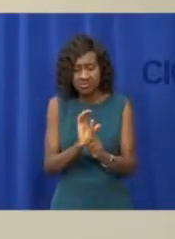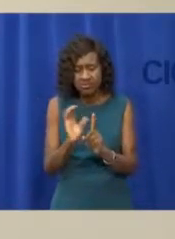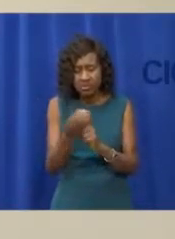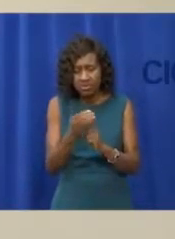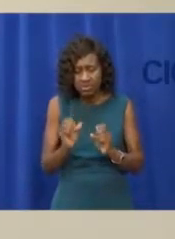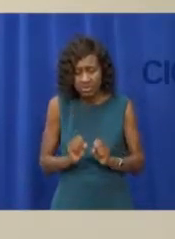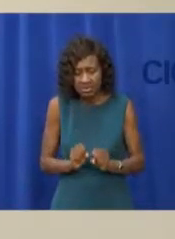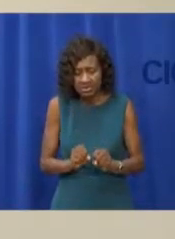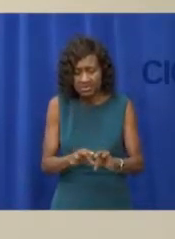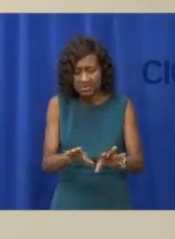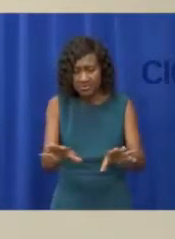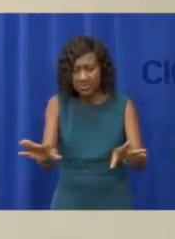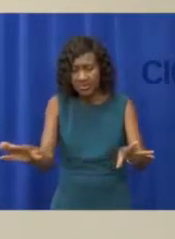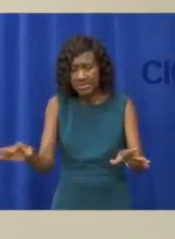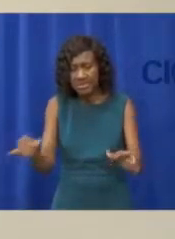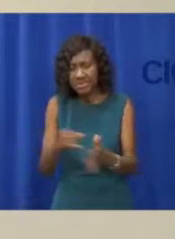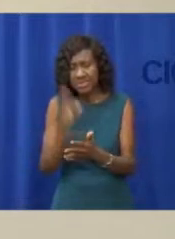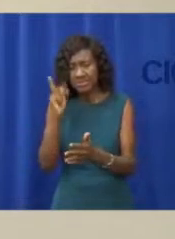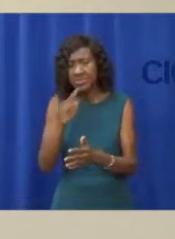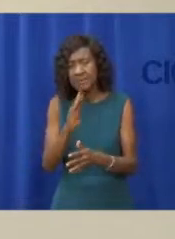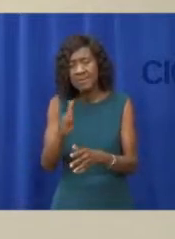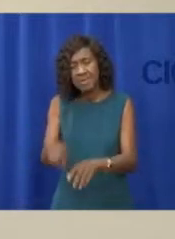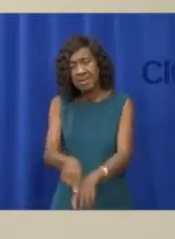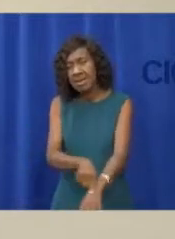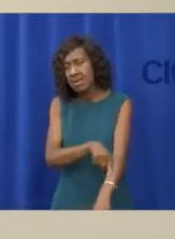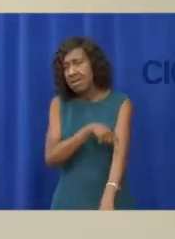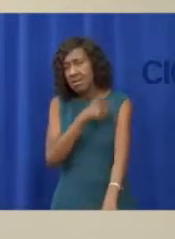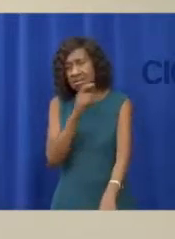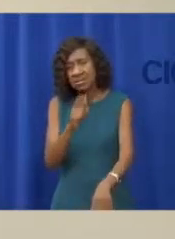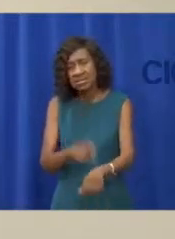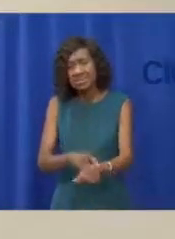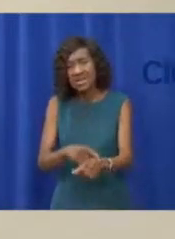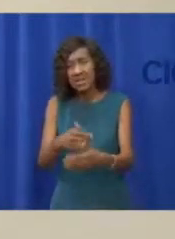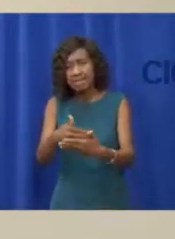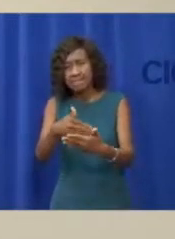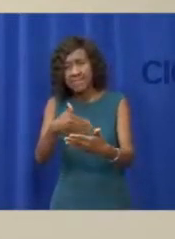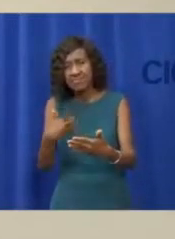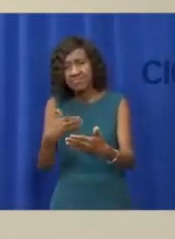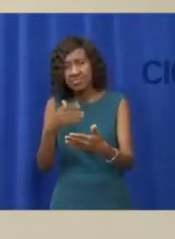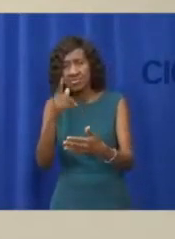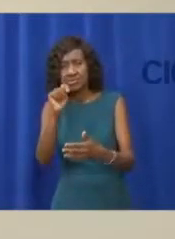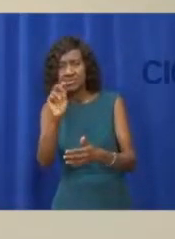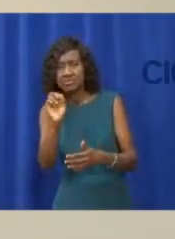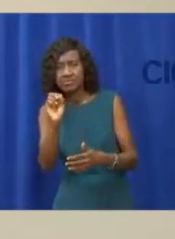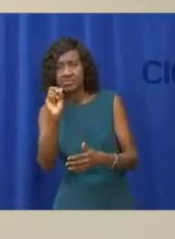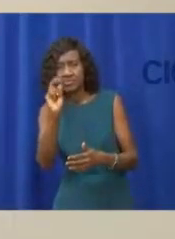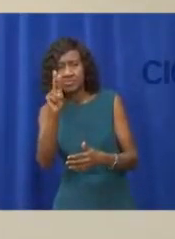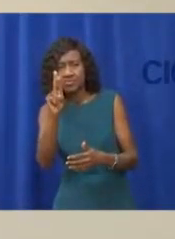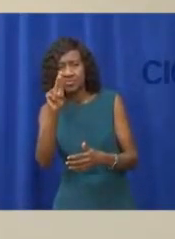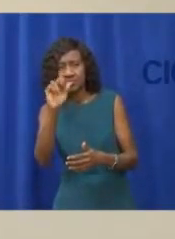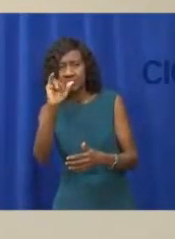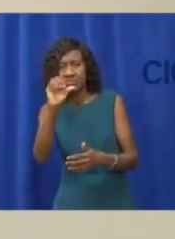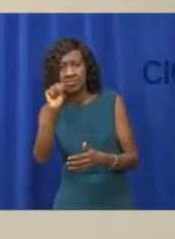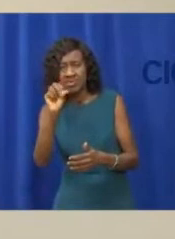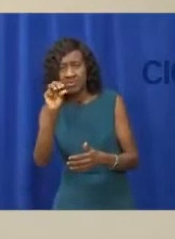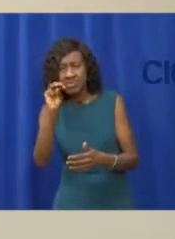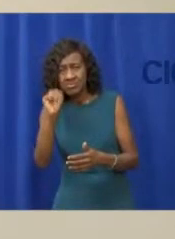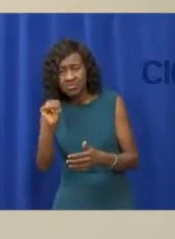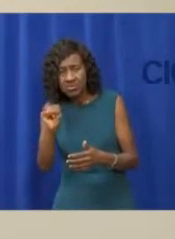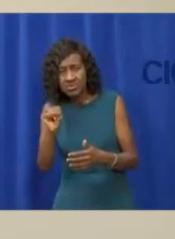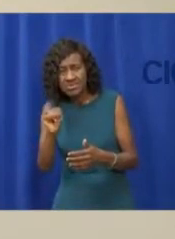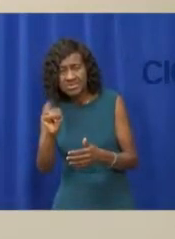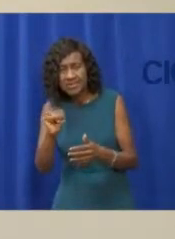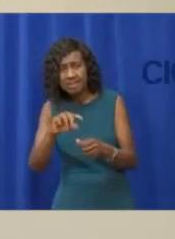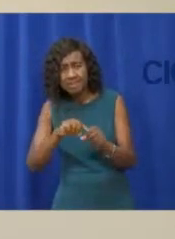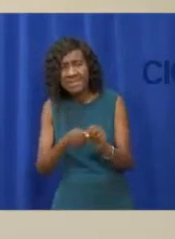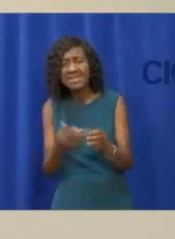it's going to be a long time before tourism bounces back. And so the more people that we can get out of here, quite